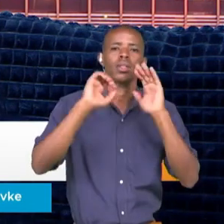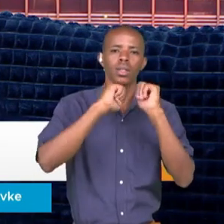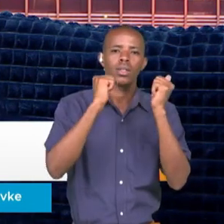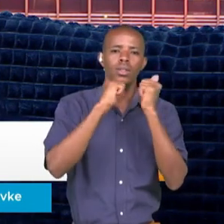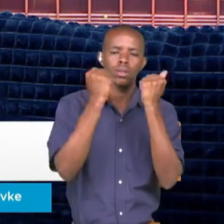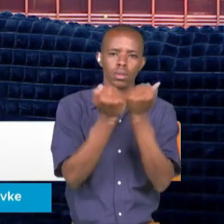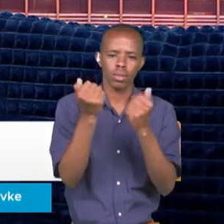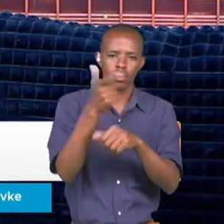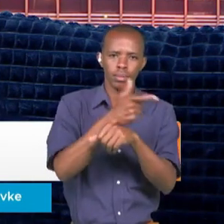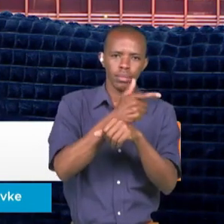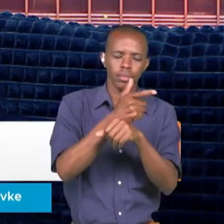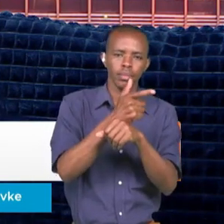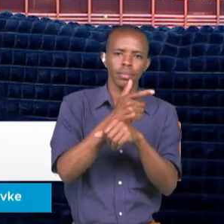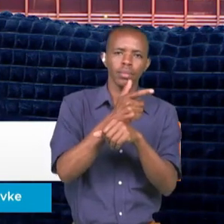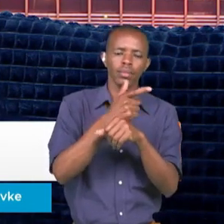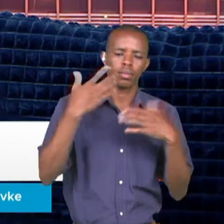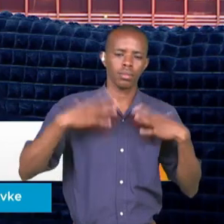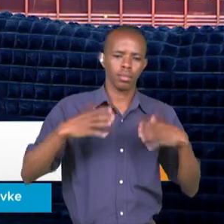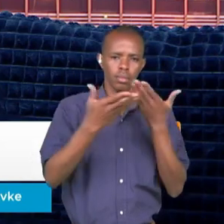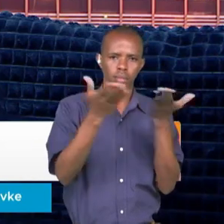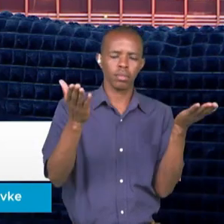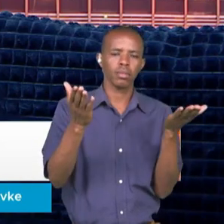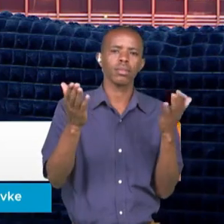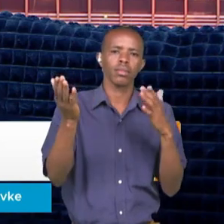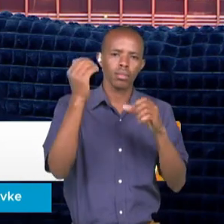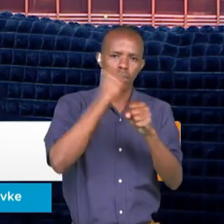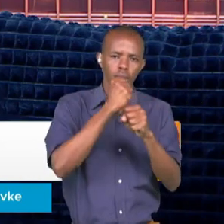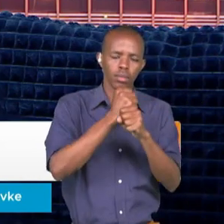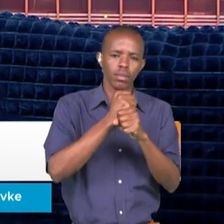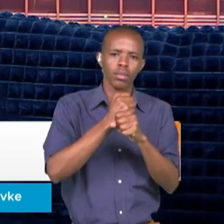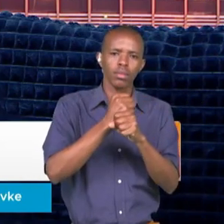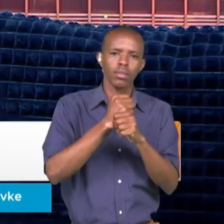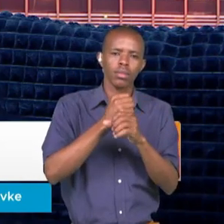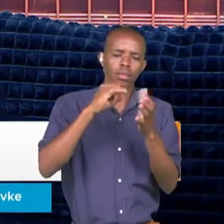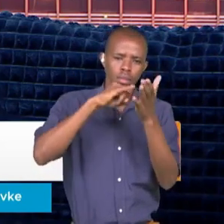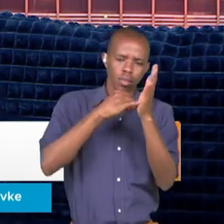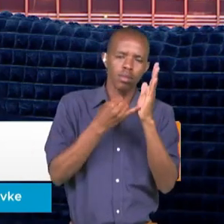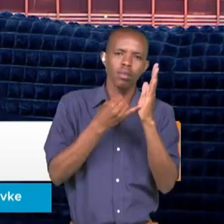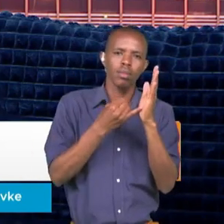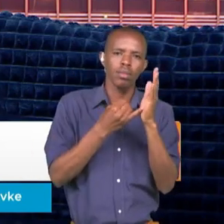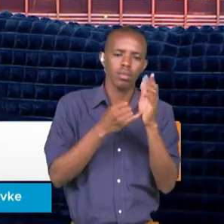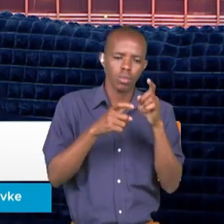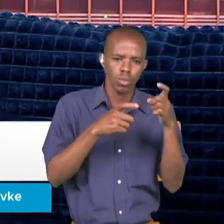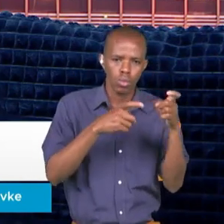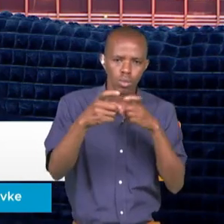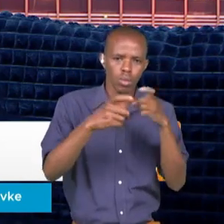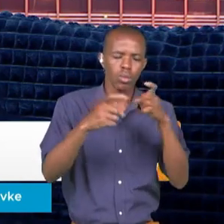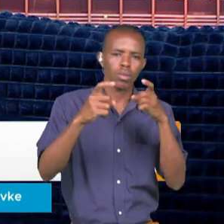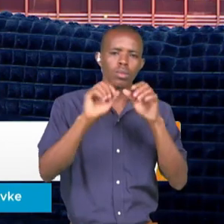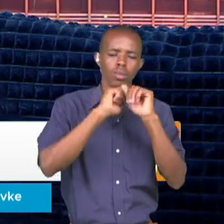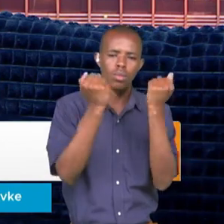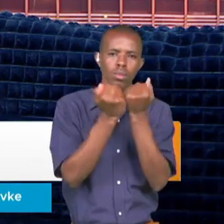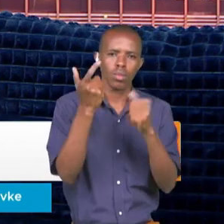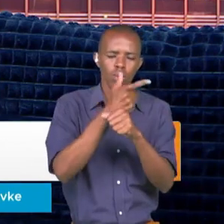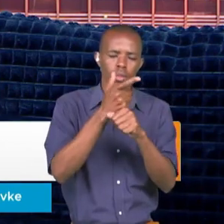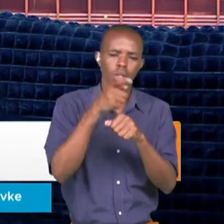media, there are people who are employed to just handle those social media pages. Yeah. That can